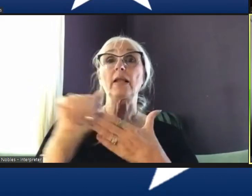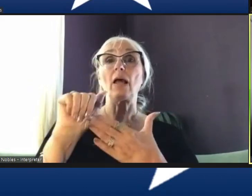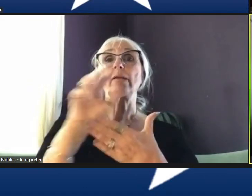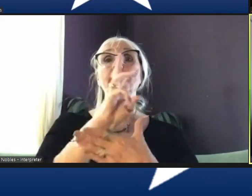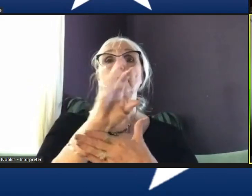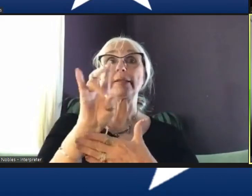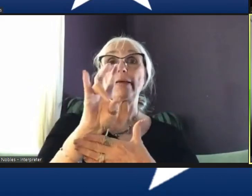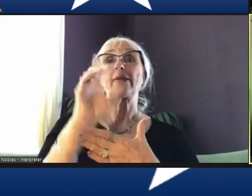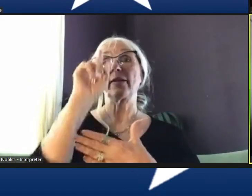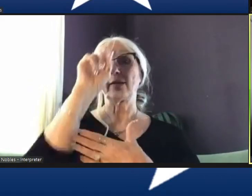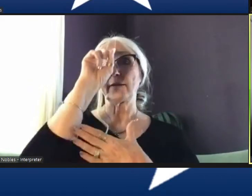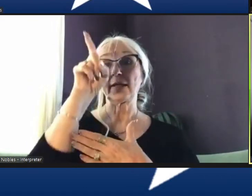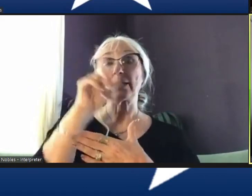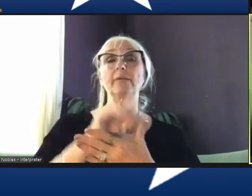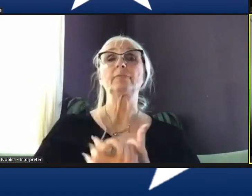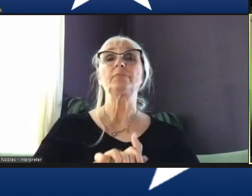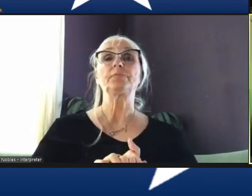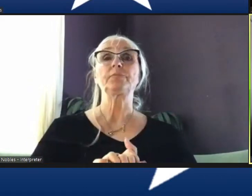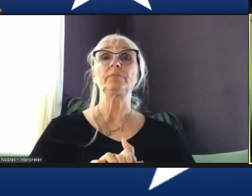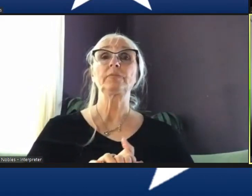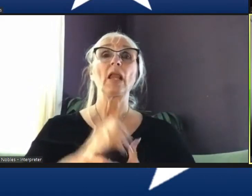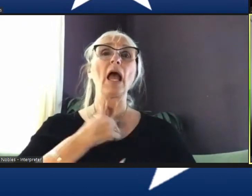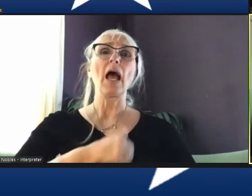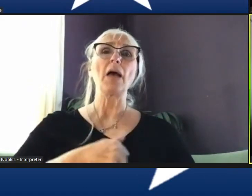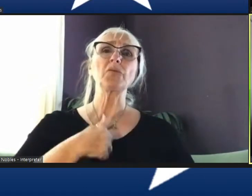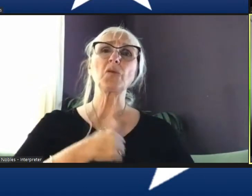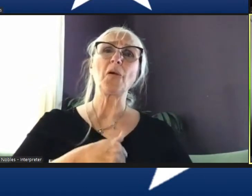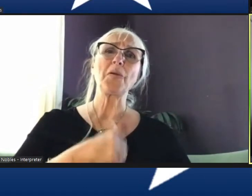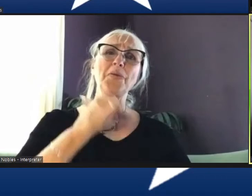$1,666.67. Sorry, that was a mouthful.